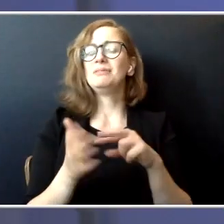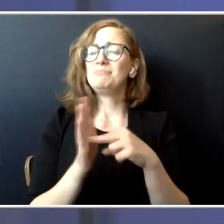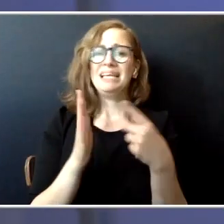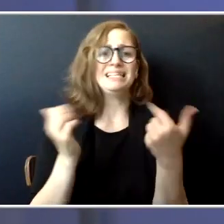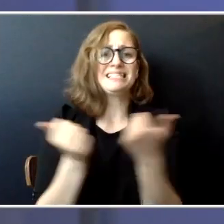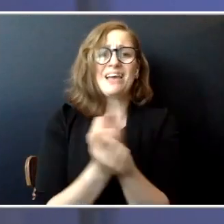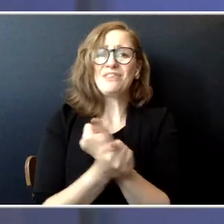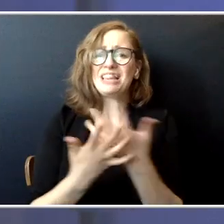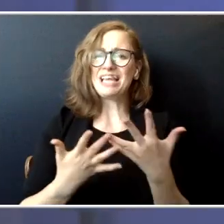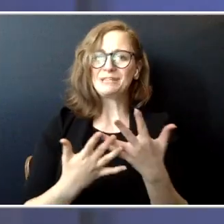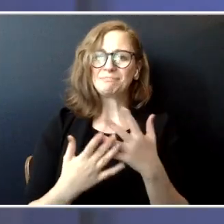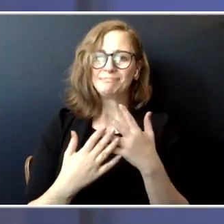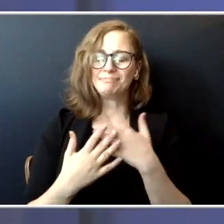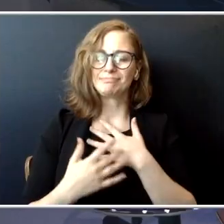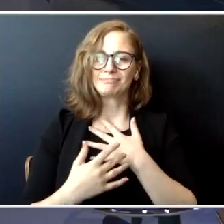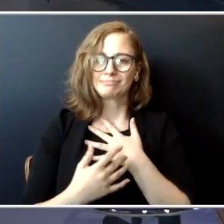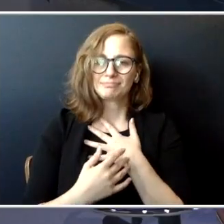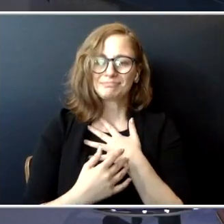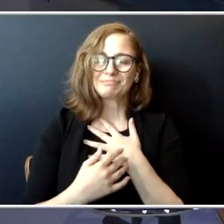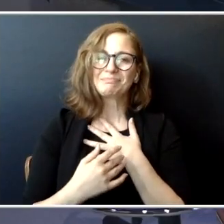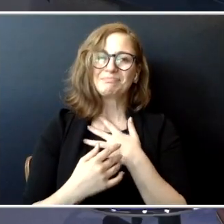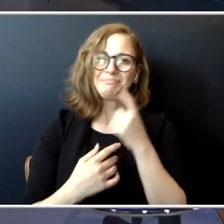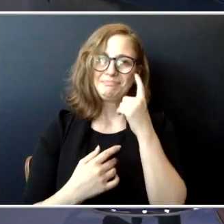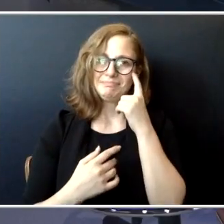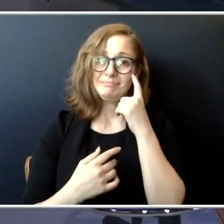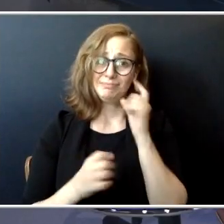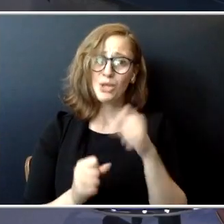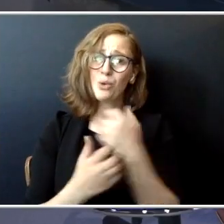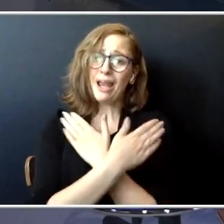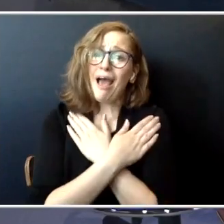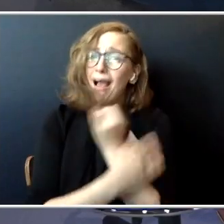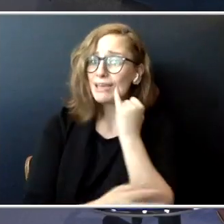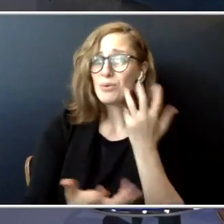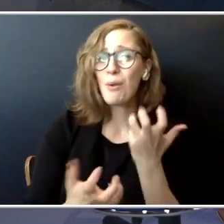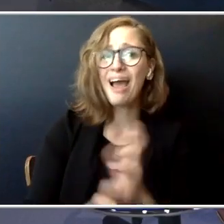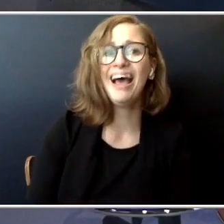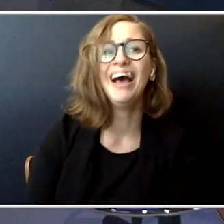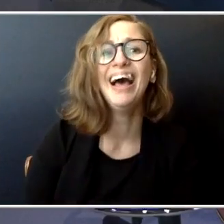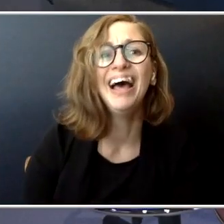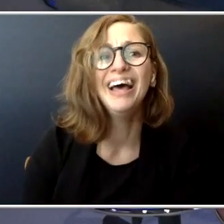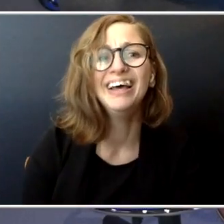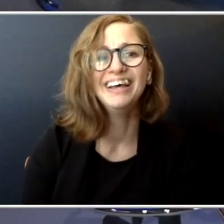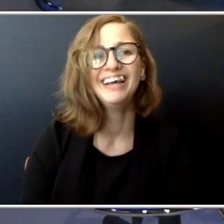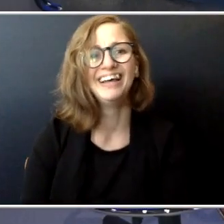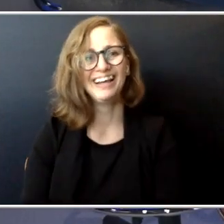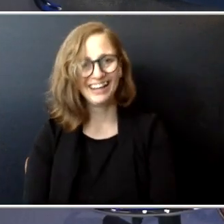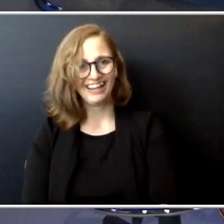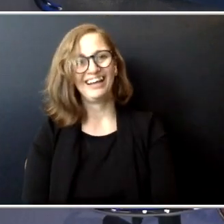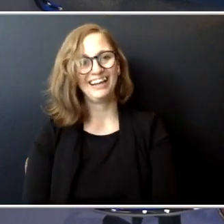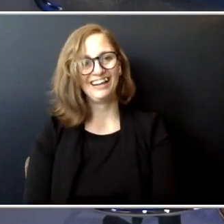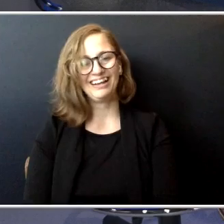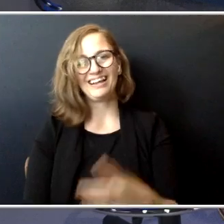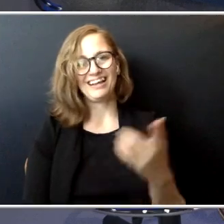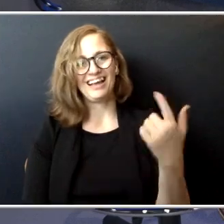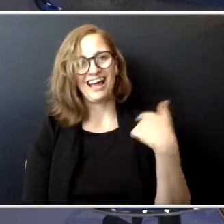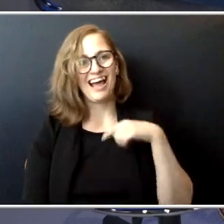Everything. You guys can hug if you want. Oh, I have such an affinity for this